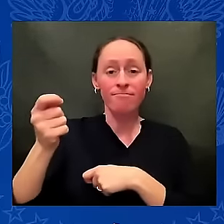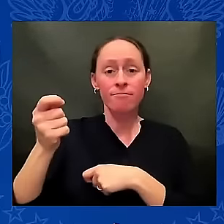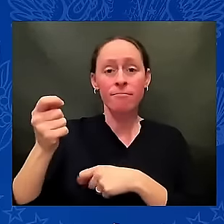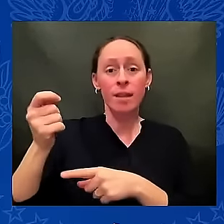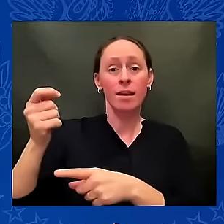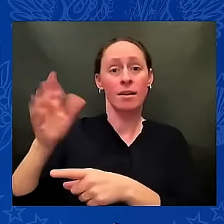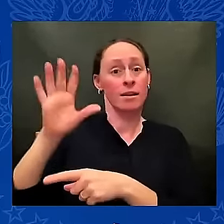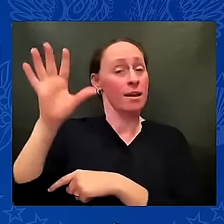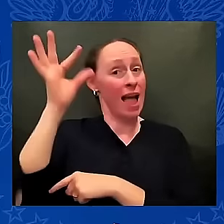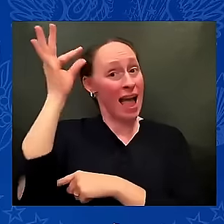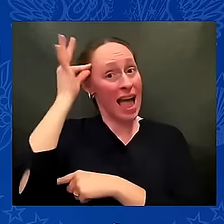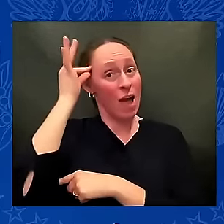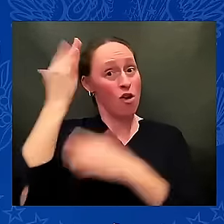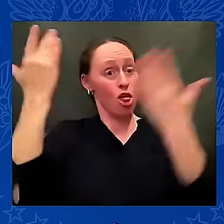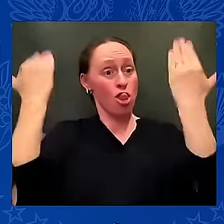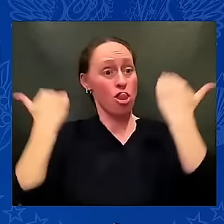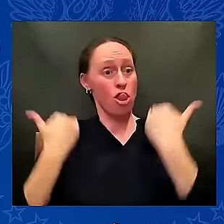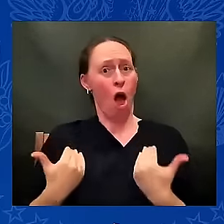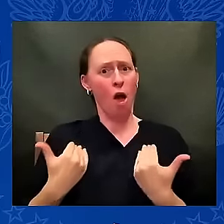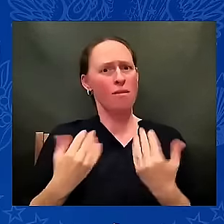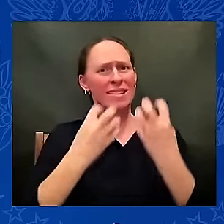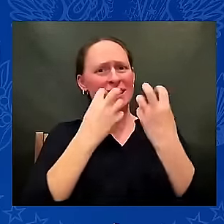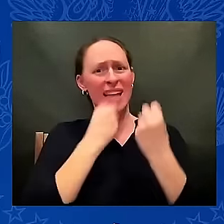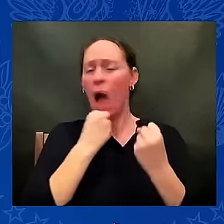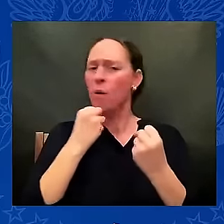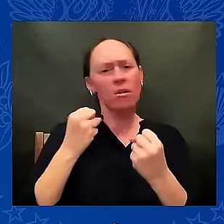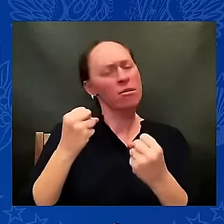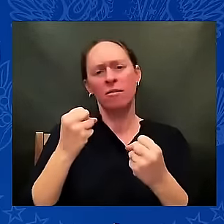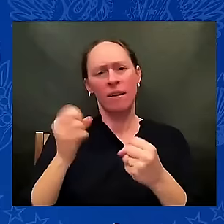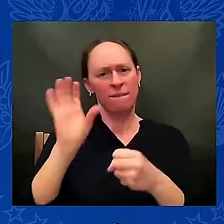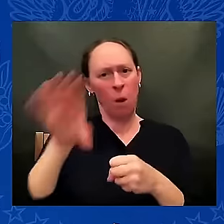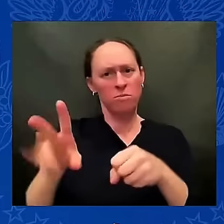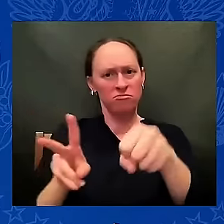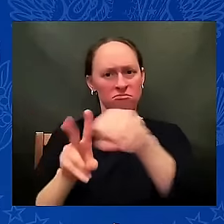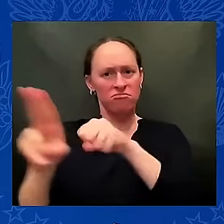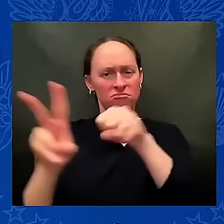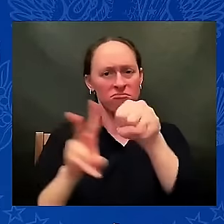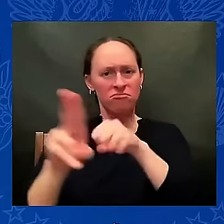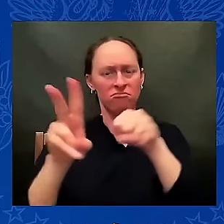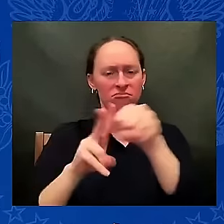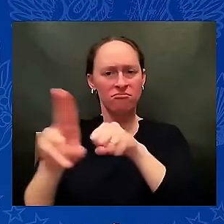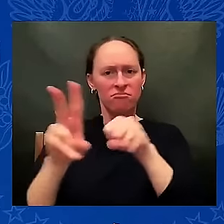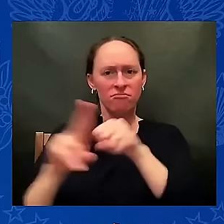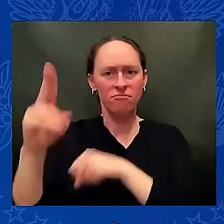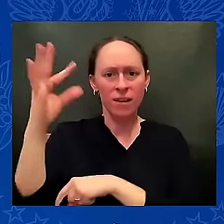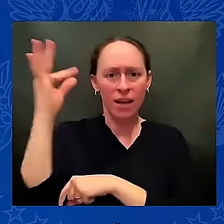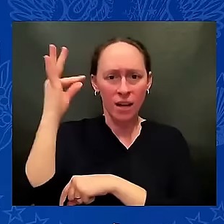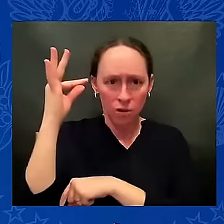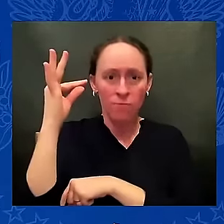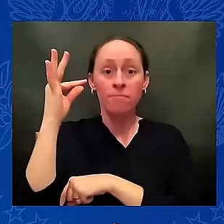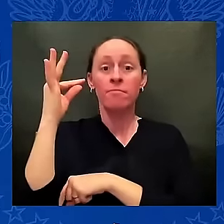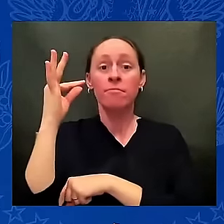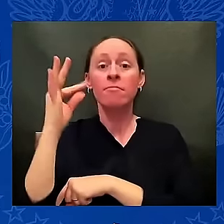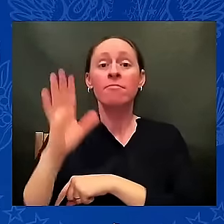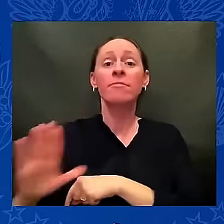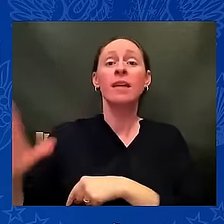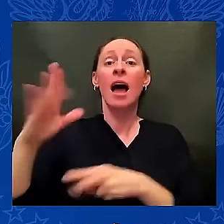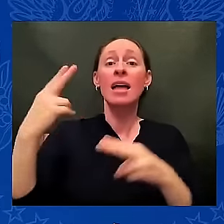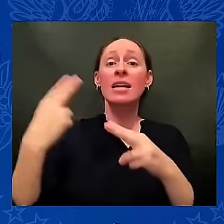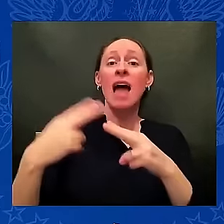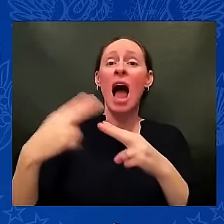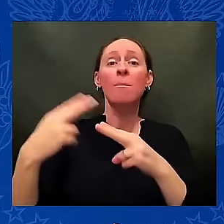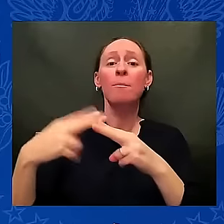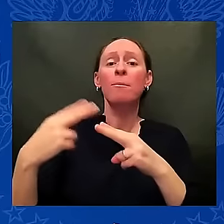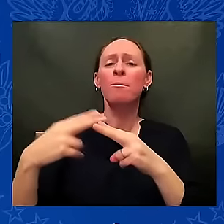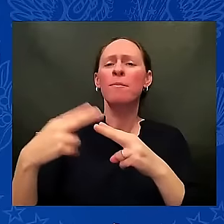names literally erased, replaced by a number or an English name. One survivor later